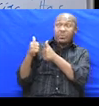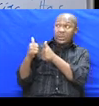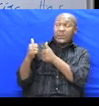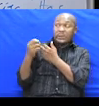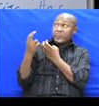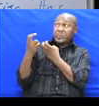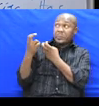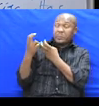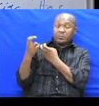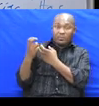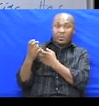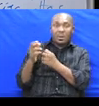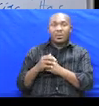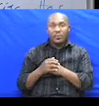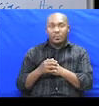were expected